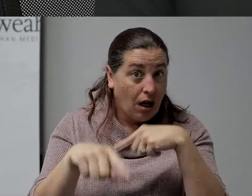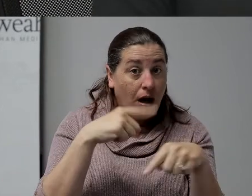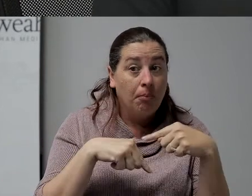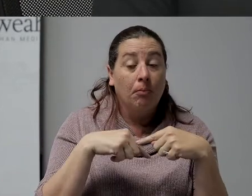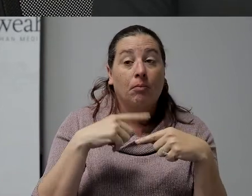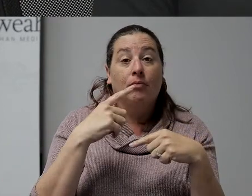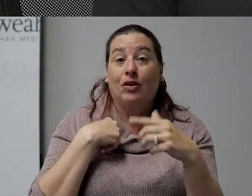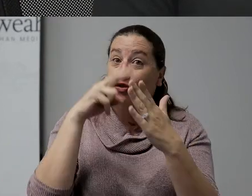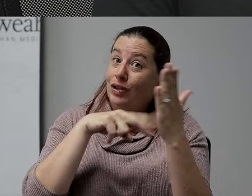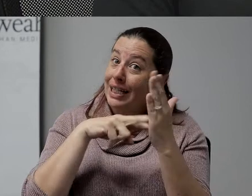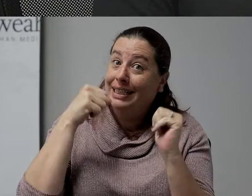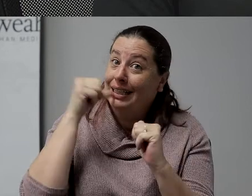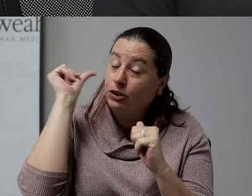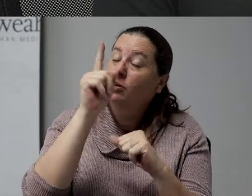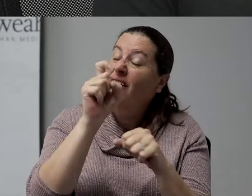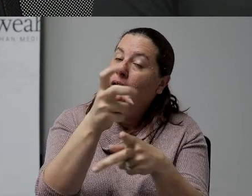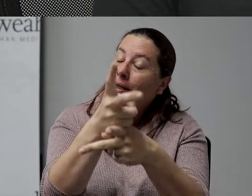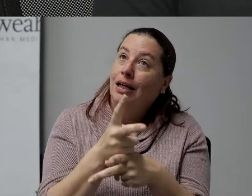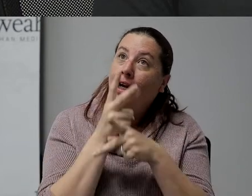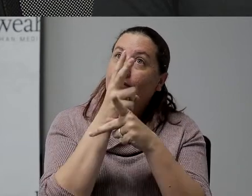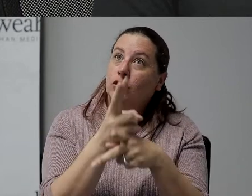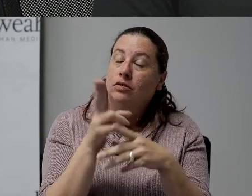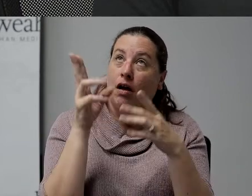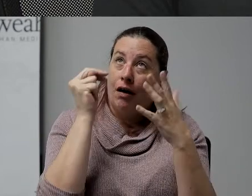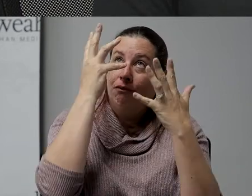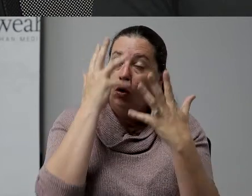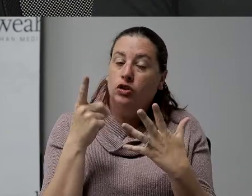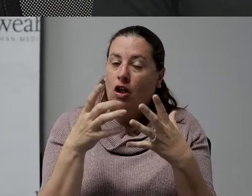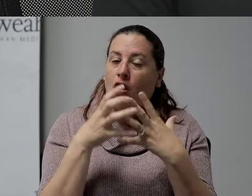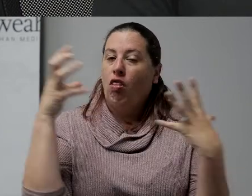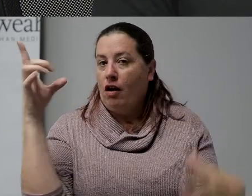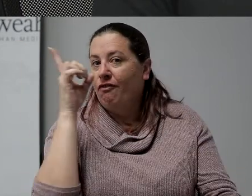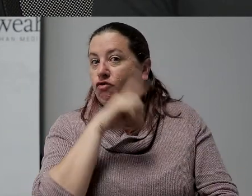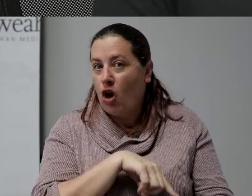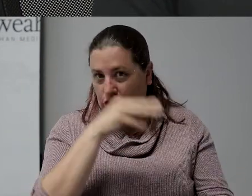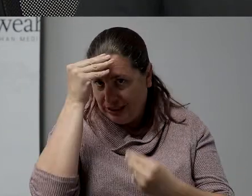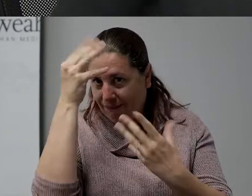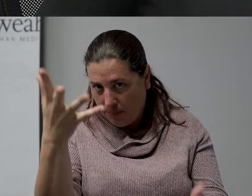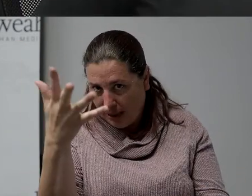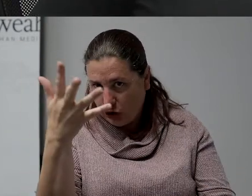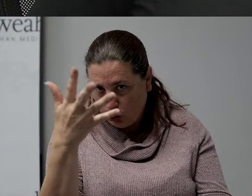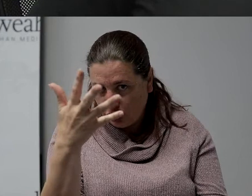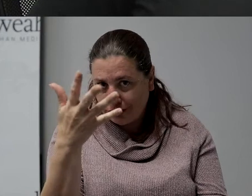to be very careful, there's a lot of fraudulent information out there, but